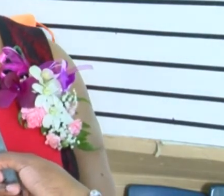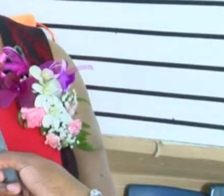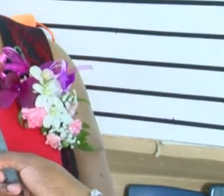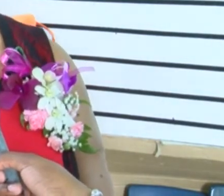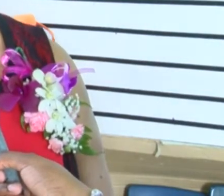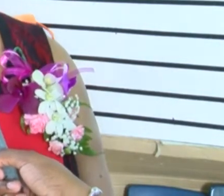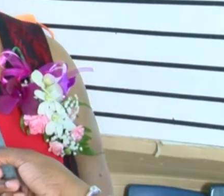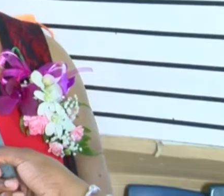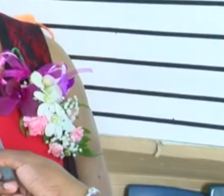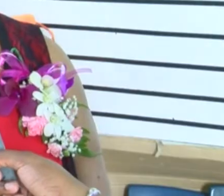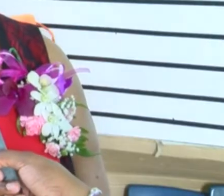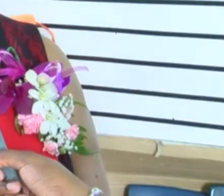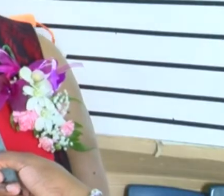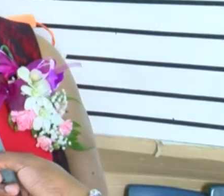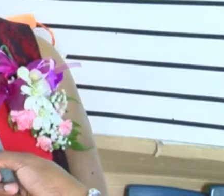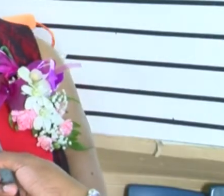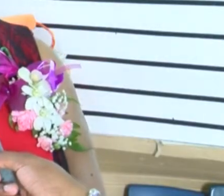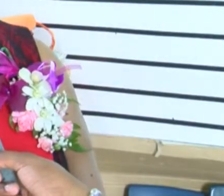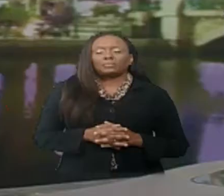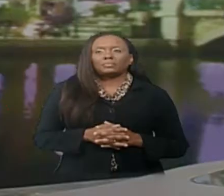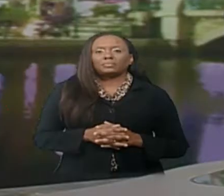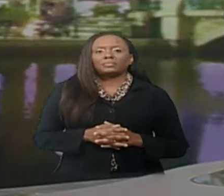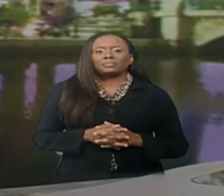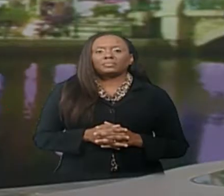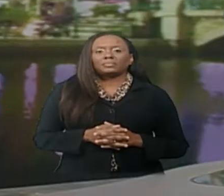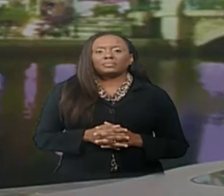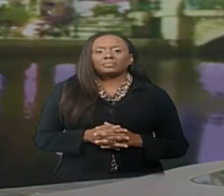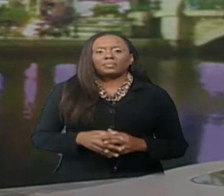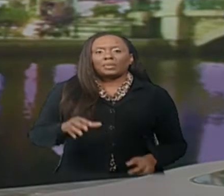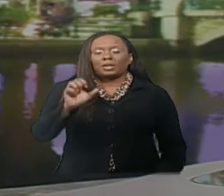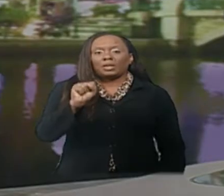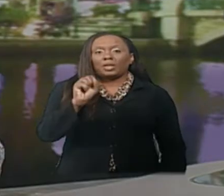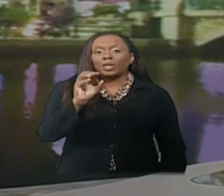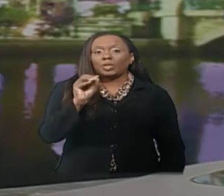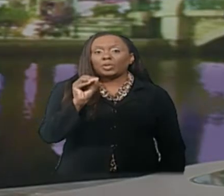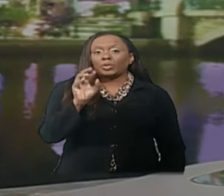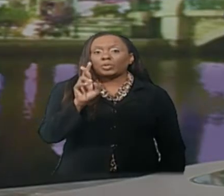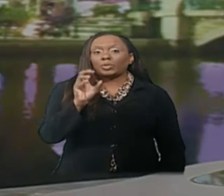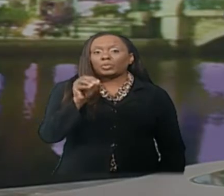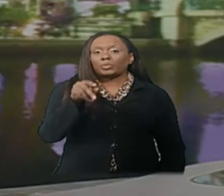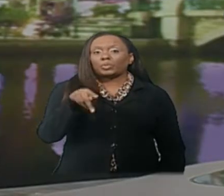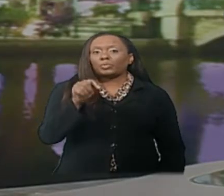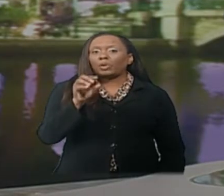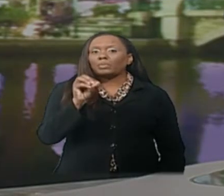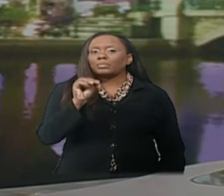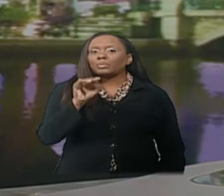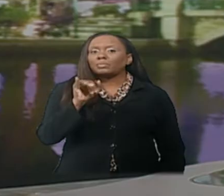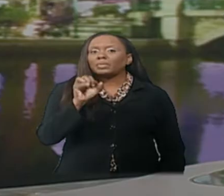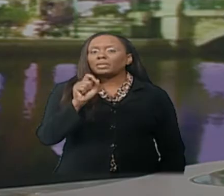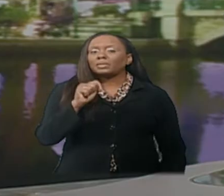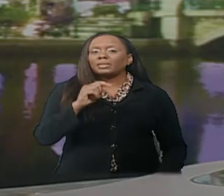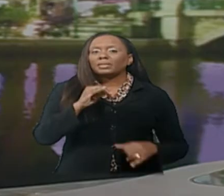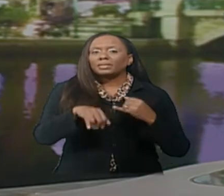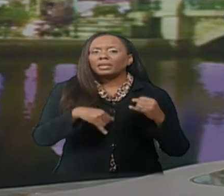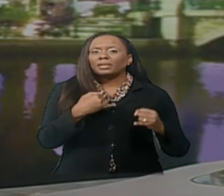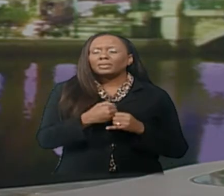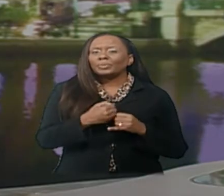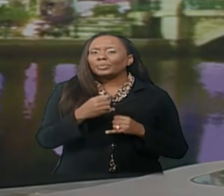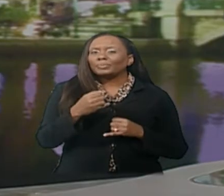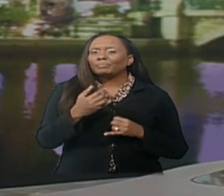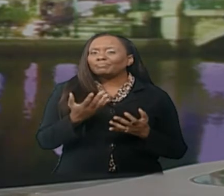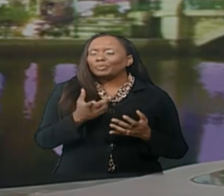whatever the need is, and then bring them back to that place. So we need that emergency shelter village, and that's what we're